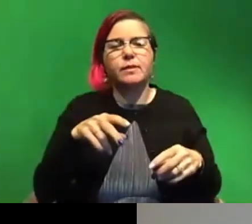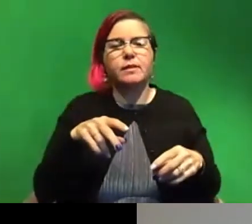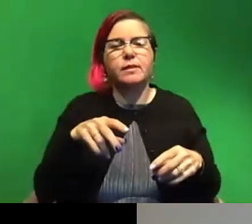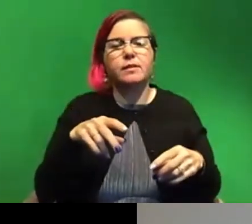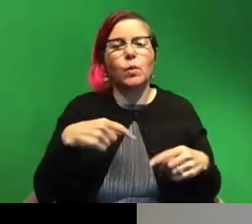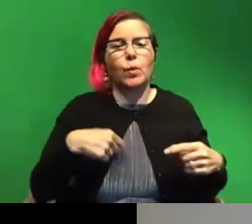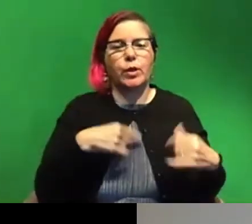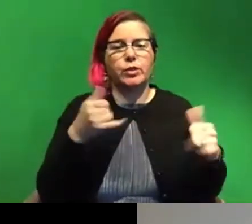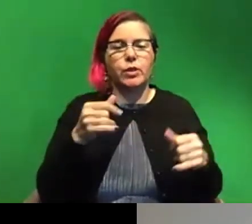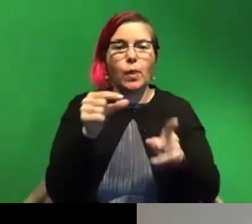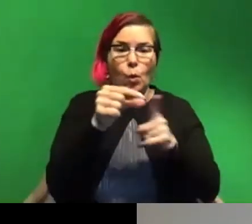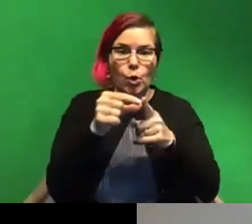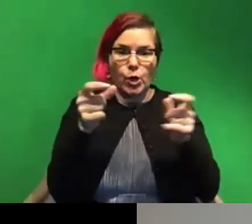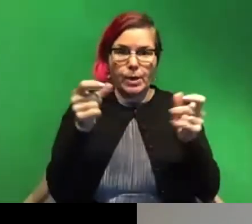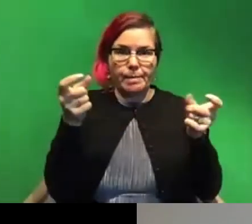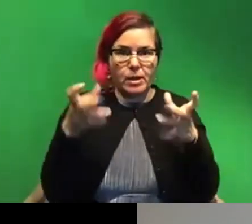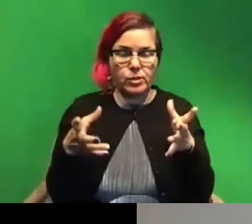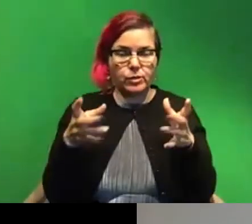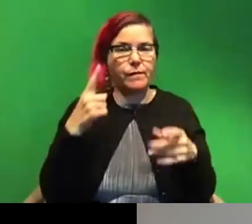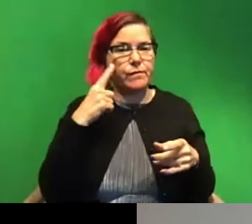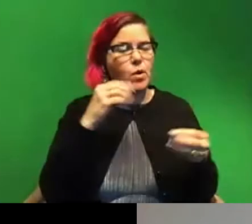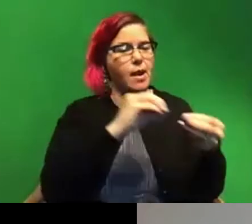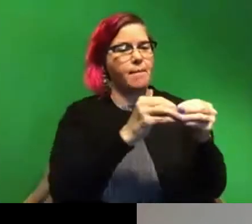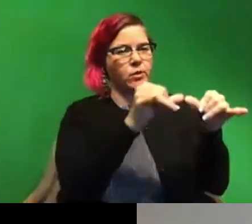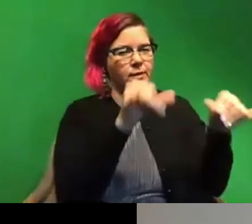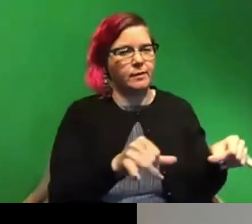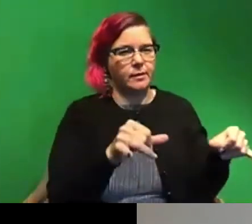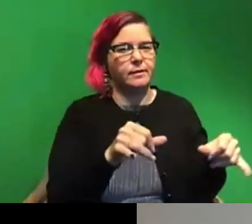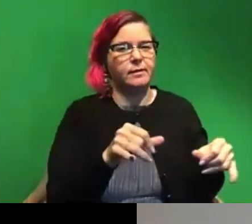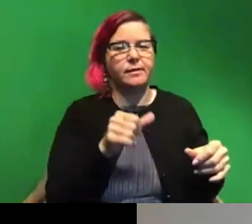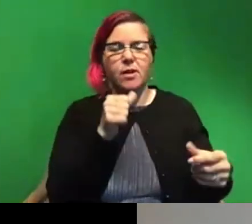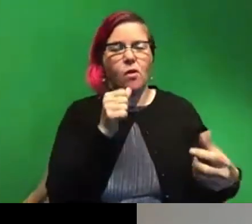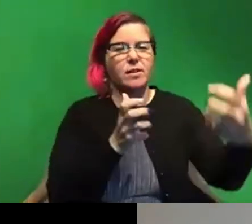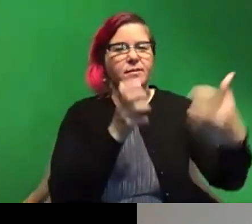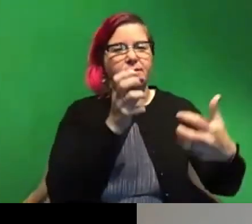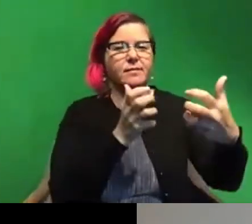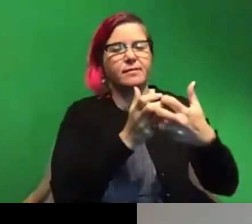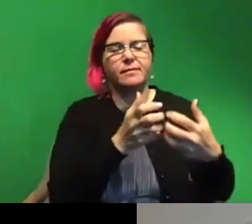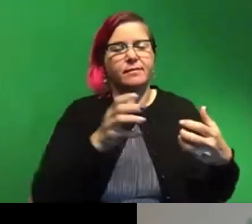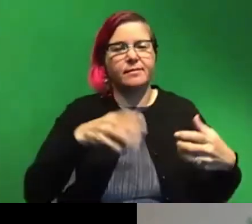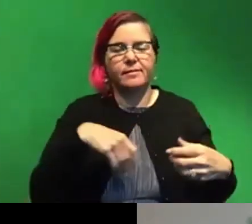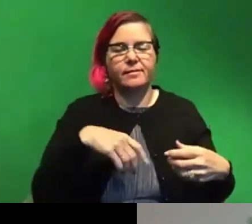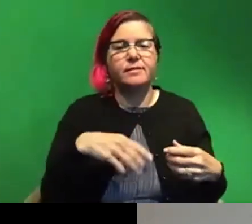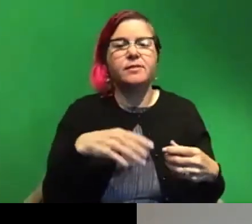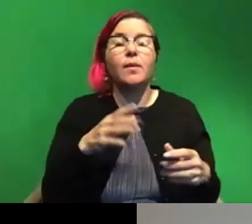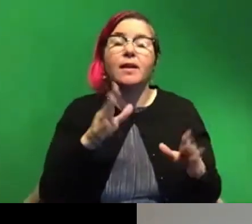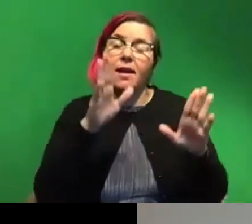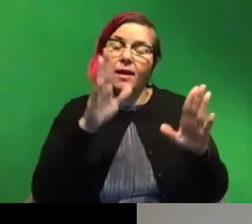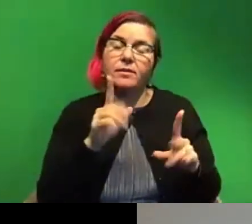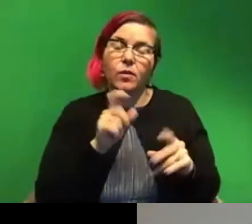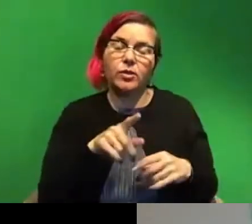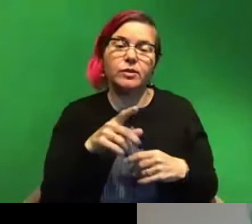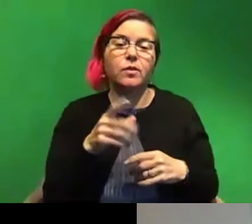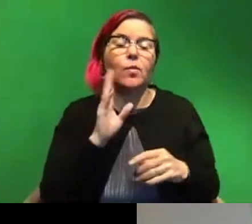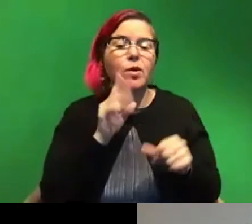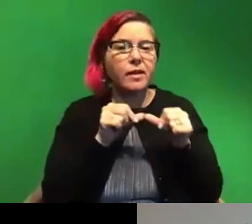are still the word managers for number systems. They don't quite get it yet. And so I think that's an excellent question. And I think that we'll